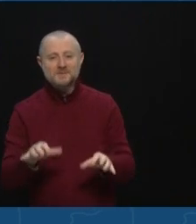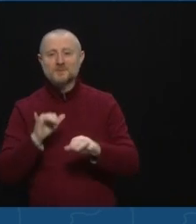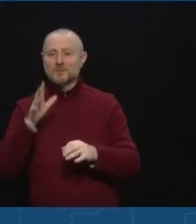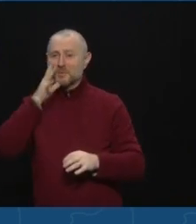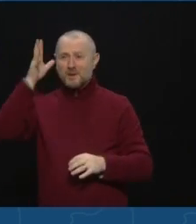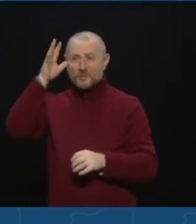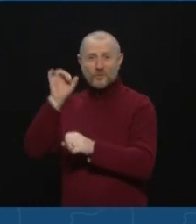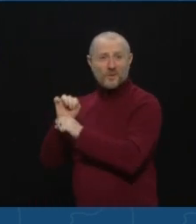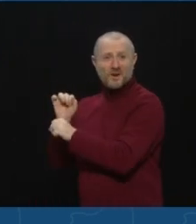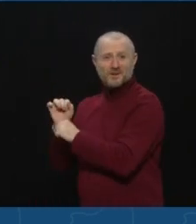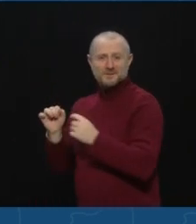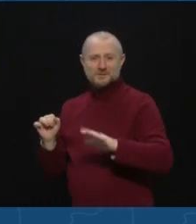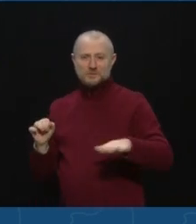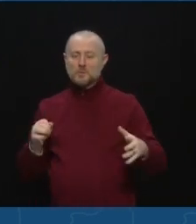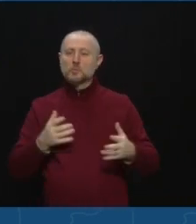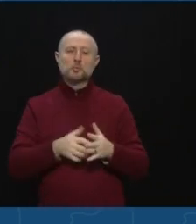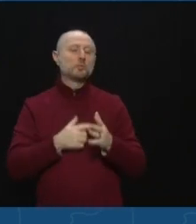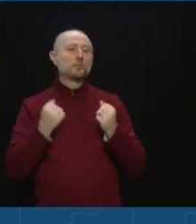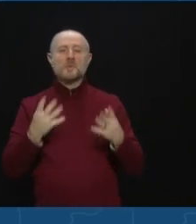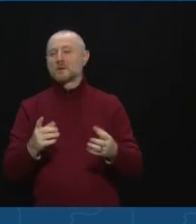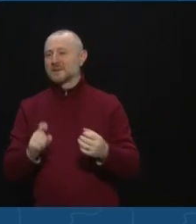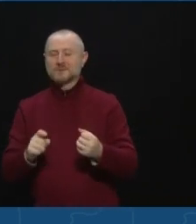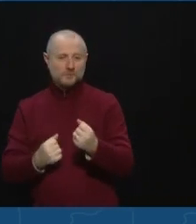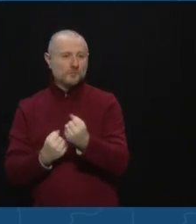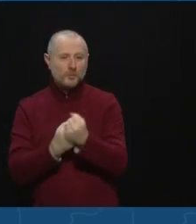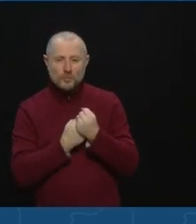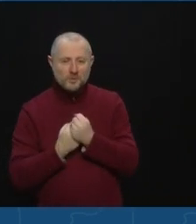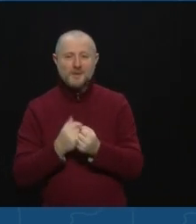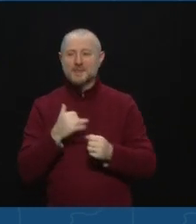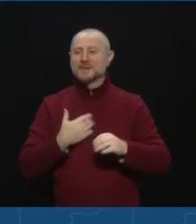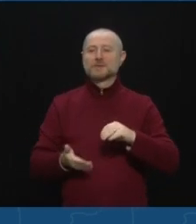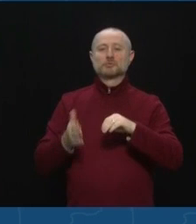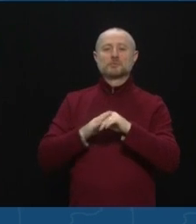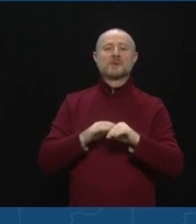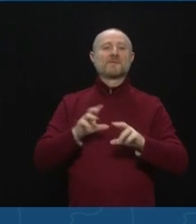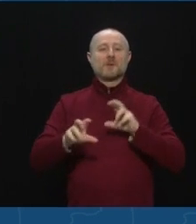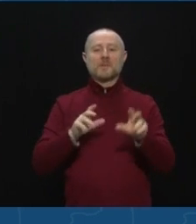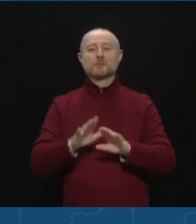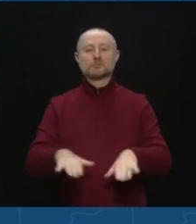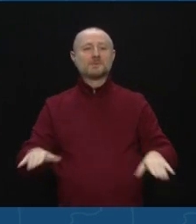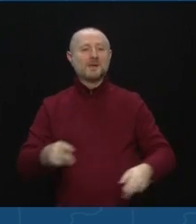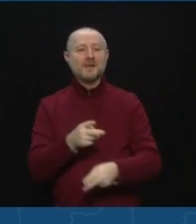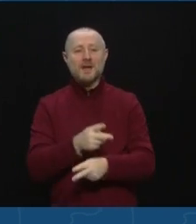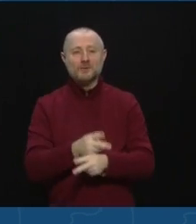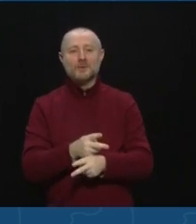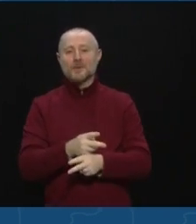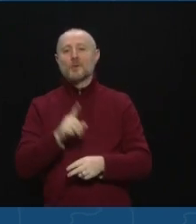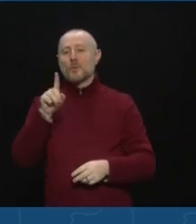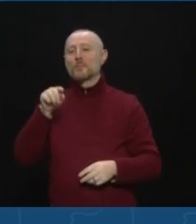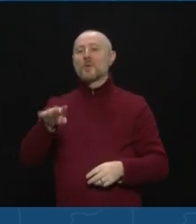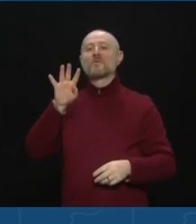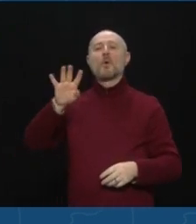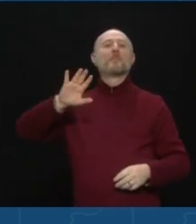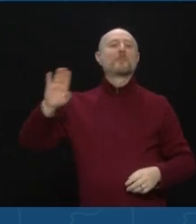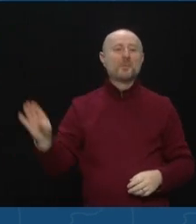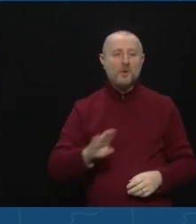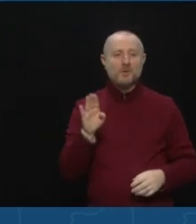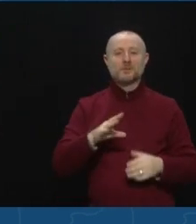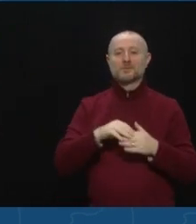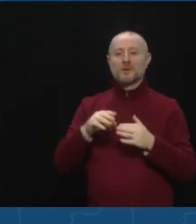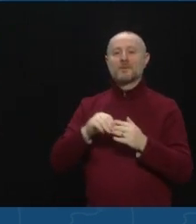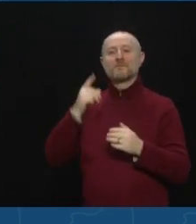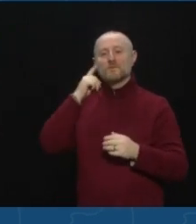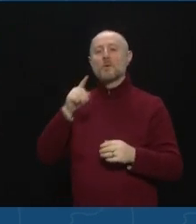support they can get, we're also increasing our investments in childcare to more than $1.4 billion. This will